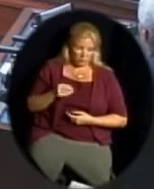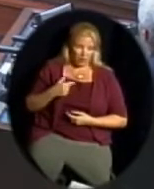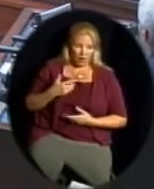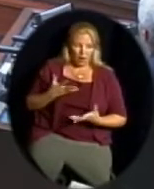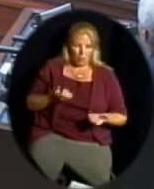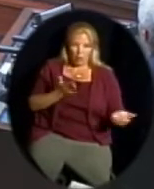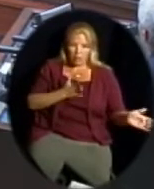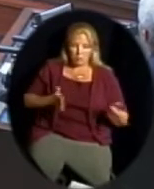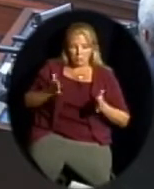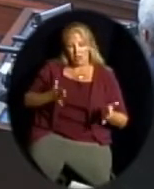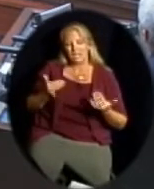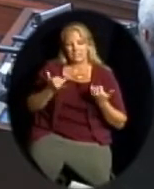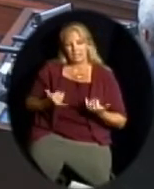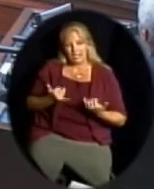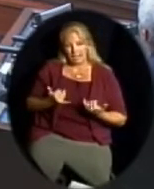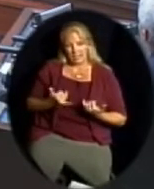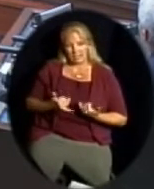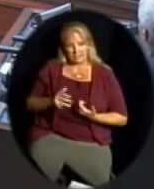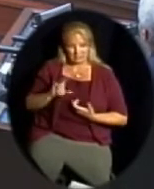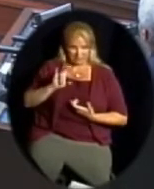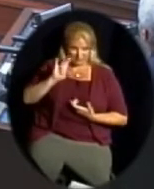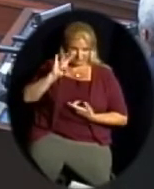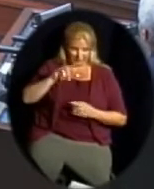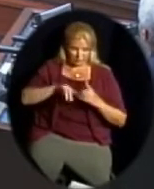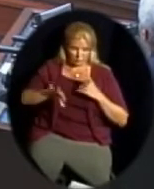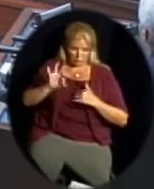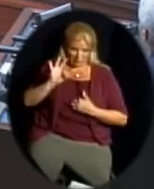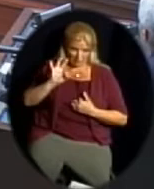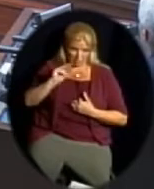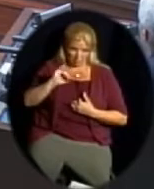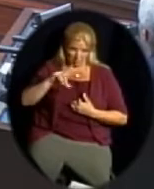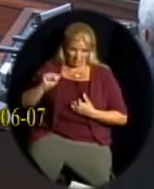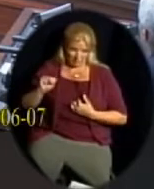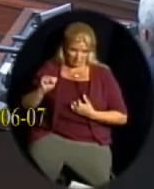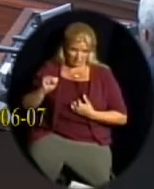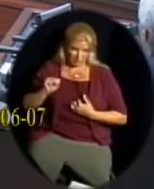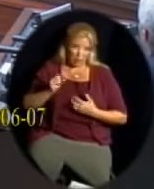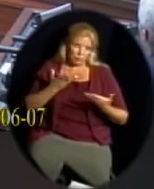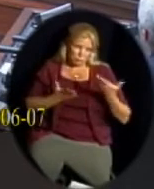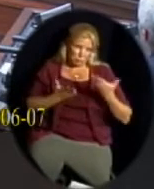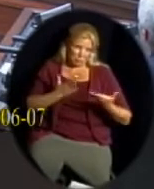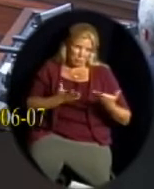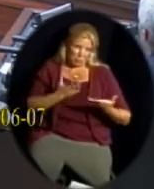mils is probably a realistic level of what we're looking